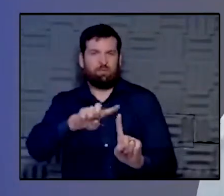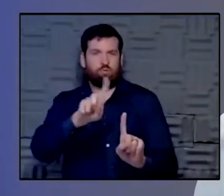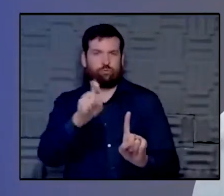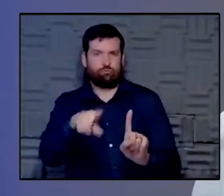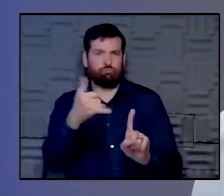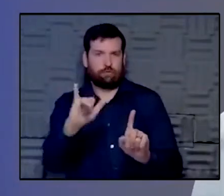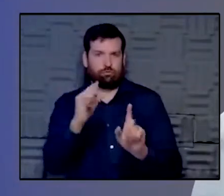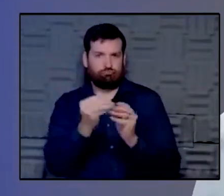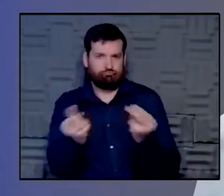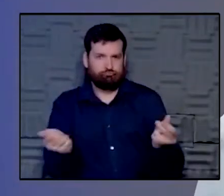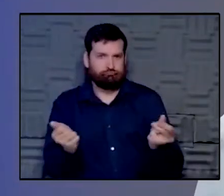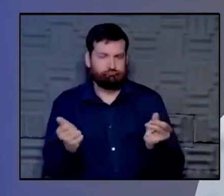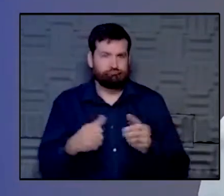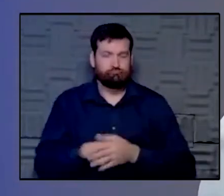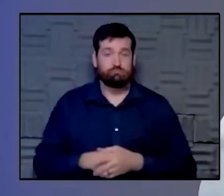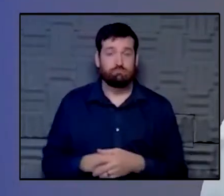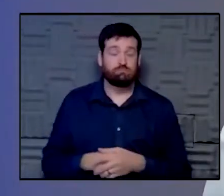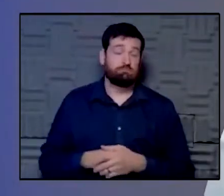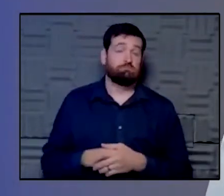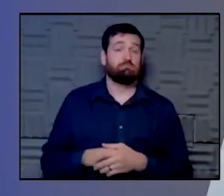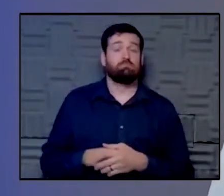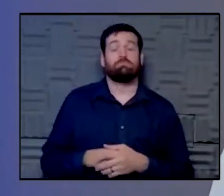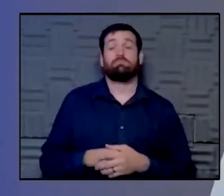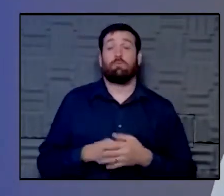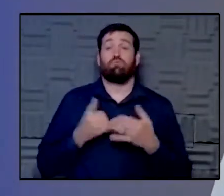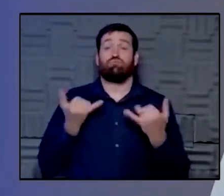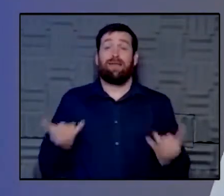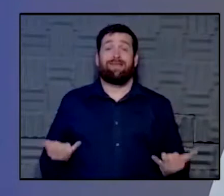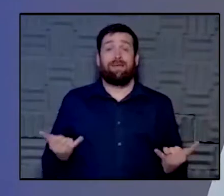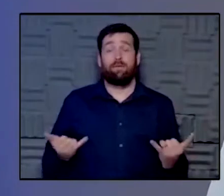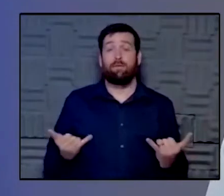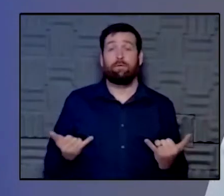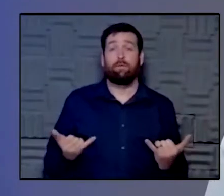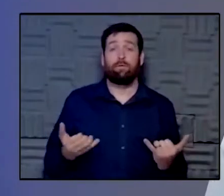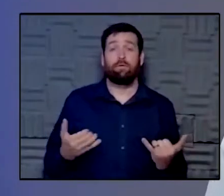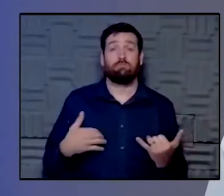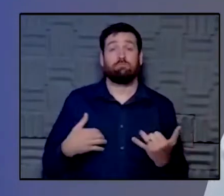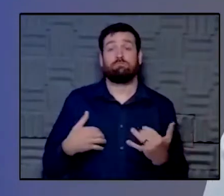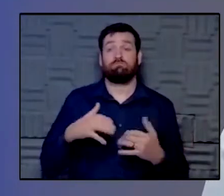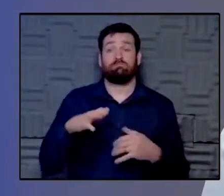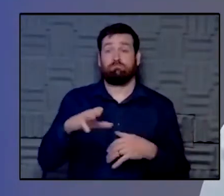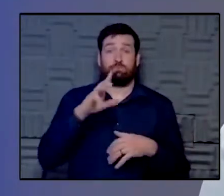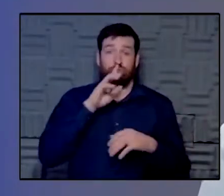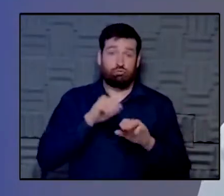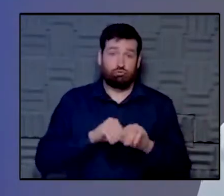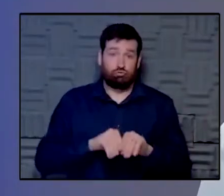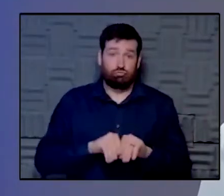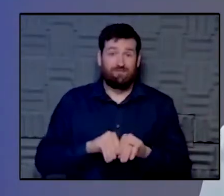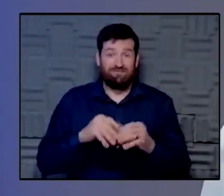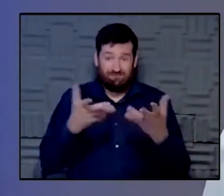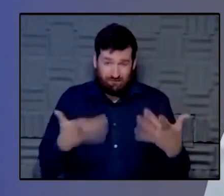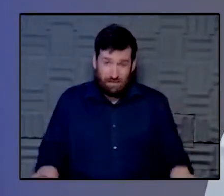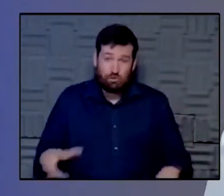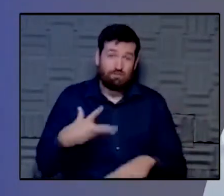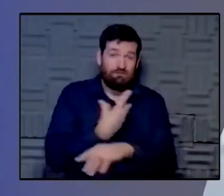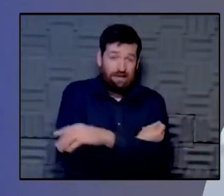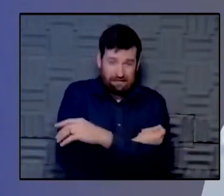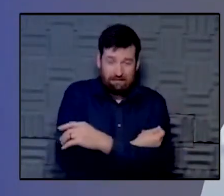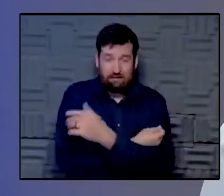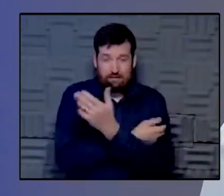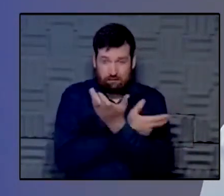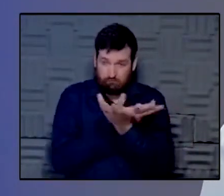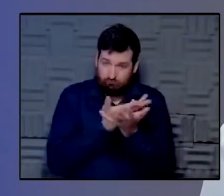question. So will we have a better answer? But right now the answer is the ability to transmit the disease after full vaccination